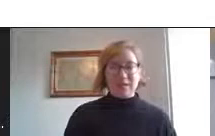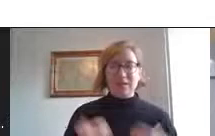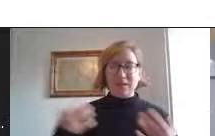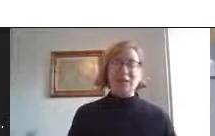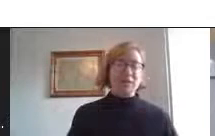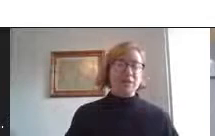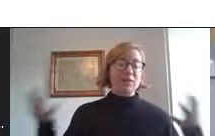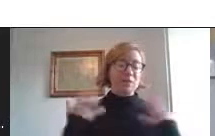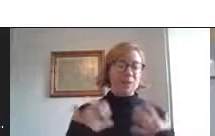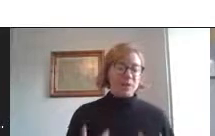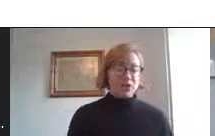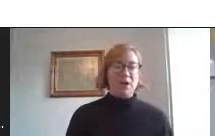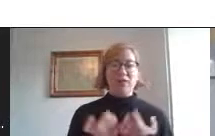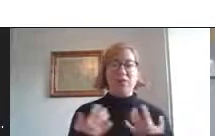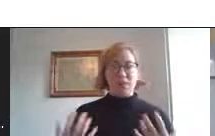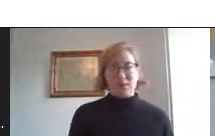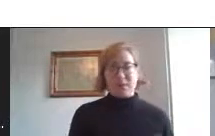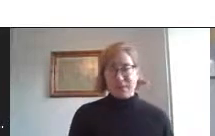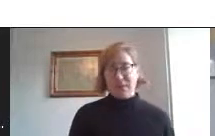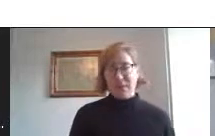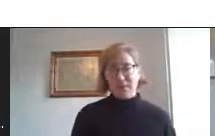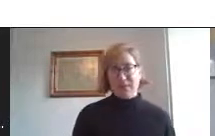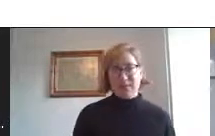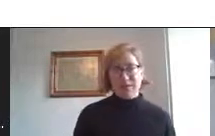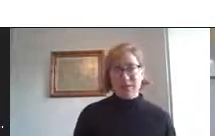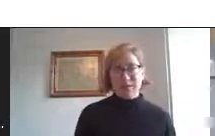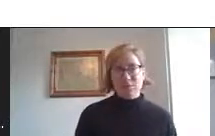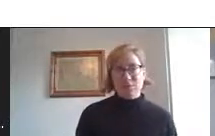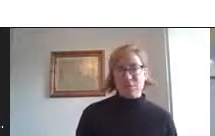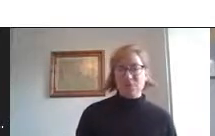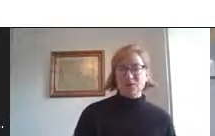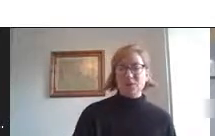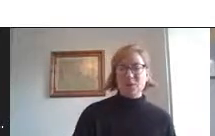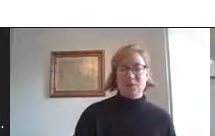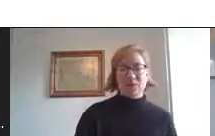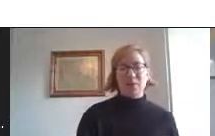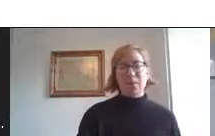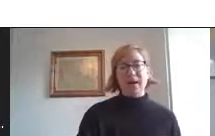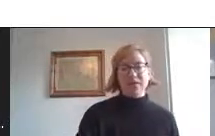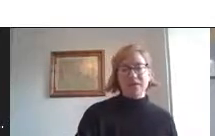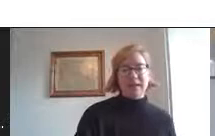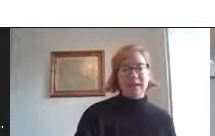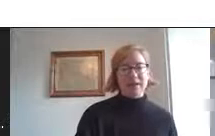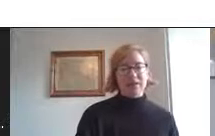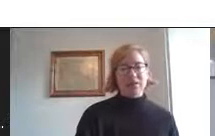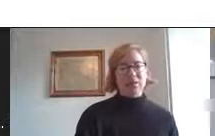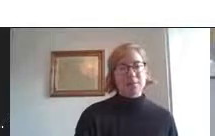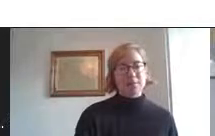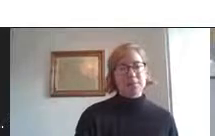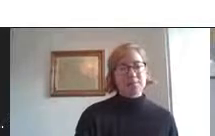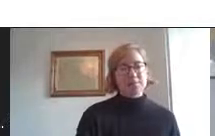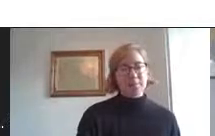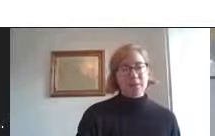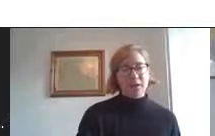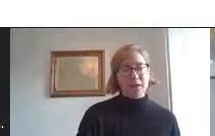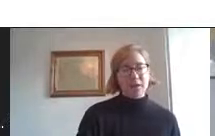thing. So the idea of kind of being shy, of being risk averse, is modelled to them but from parents and